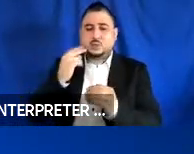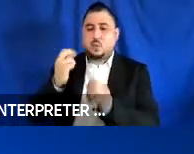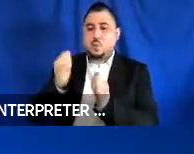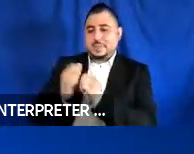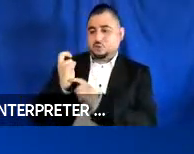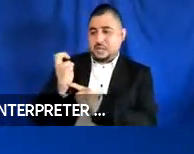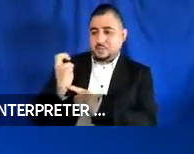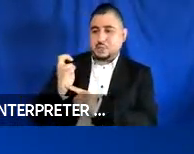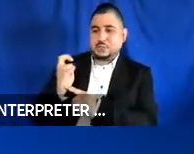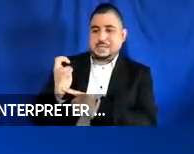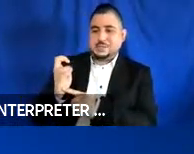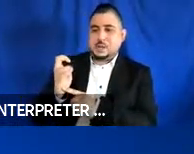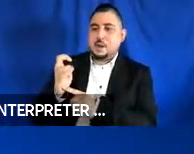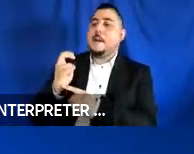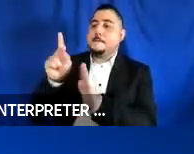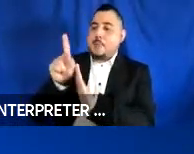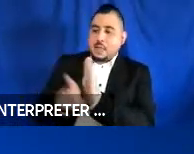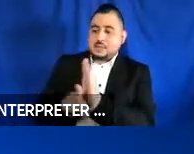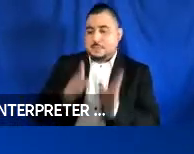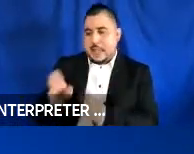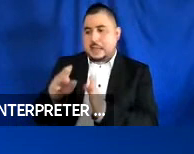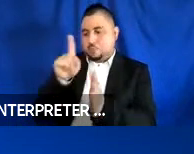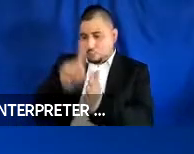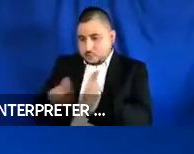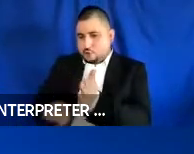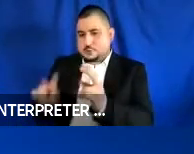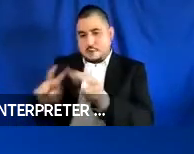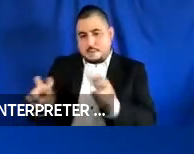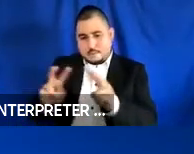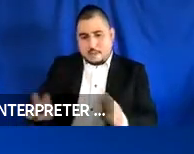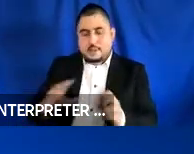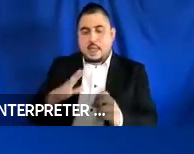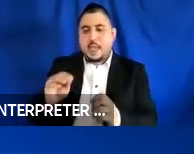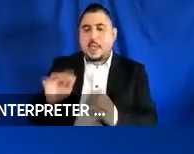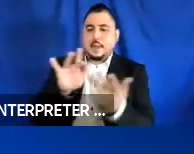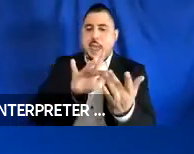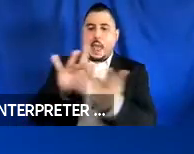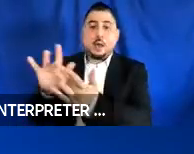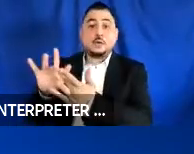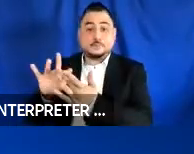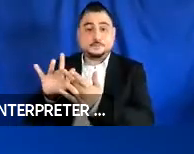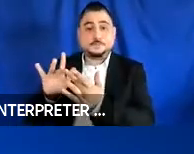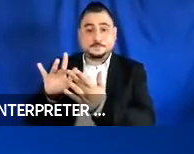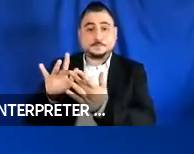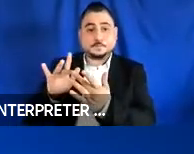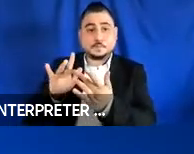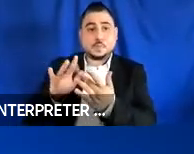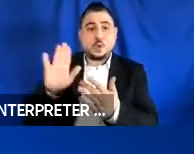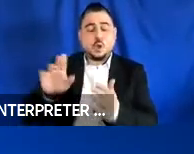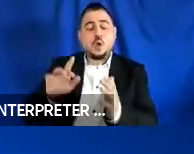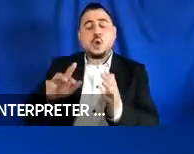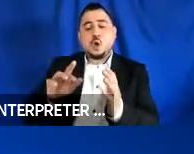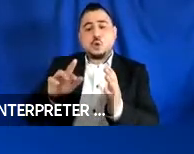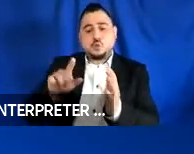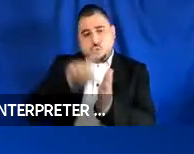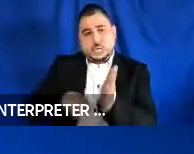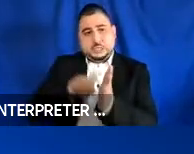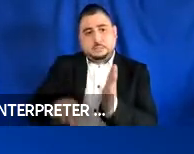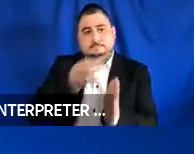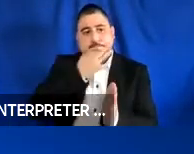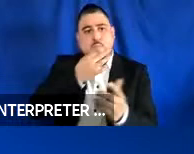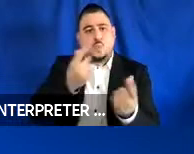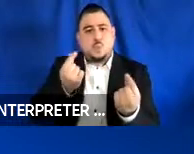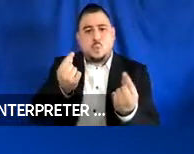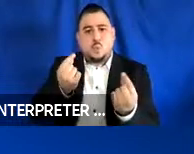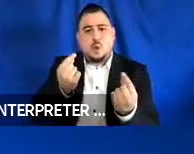transportation policy planning, research, analysis, and outreach. Her research expertise